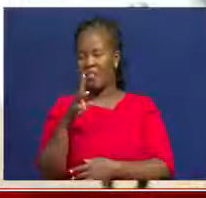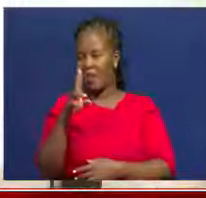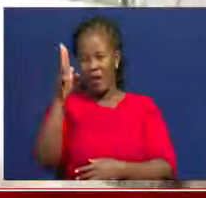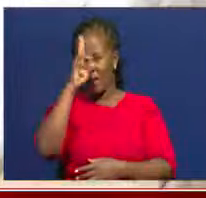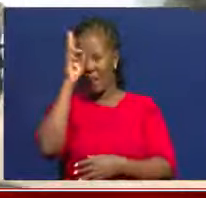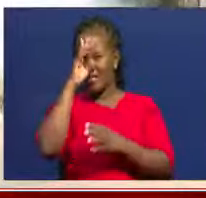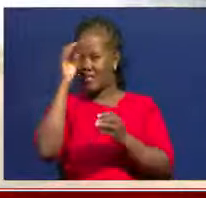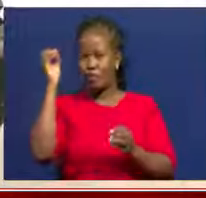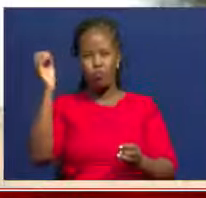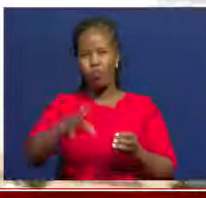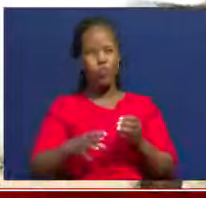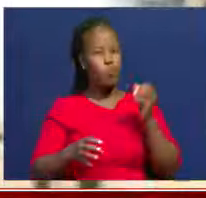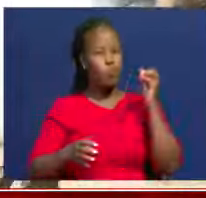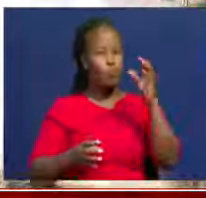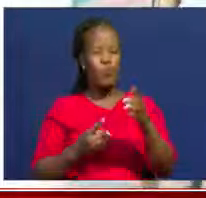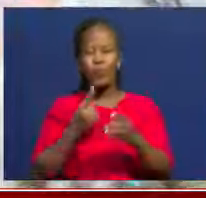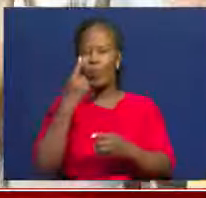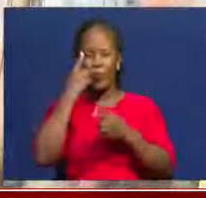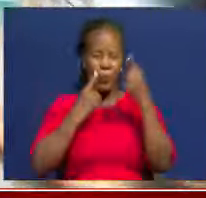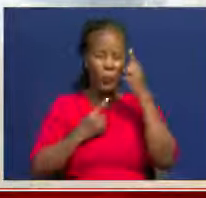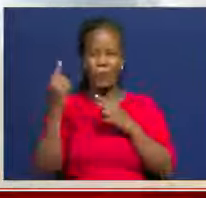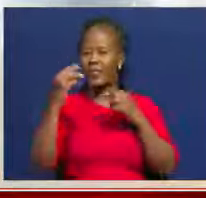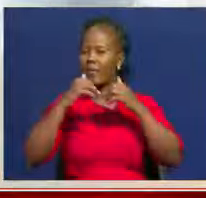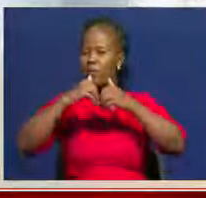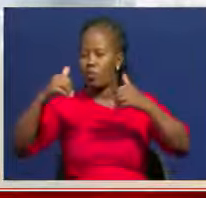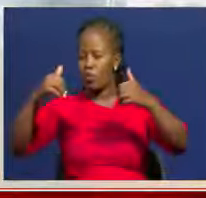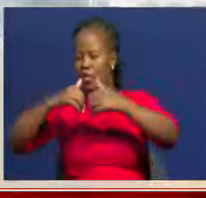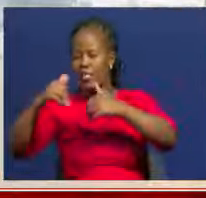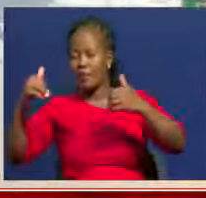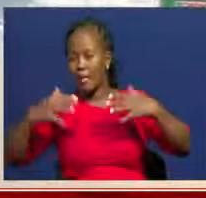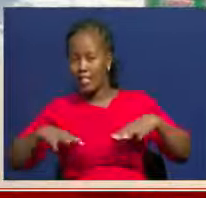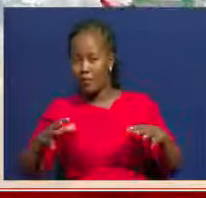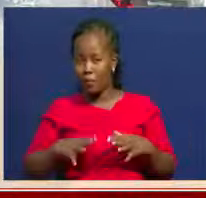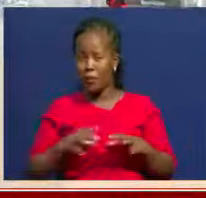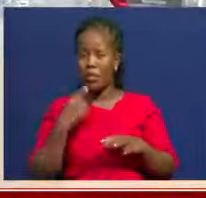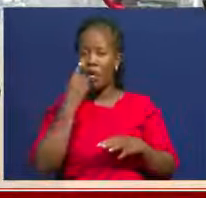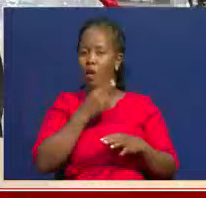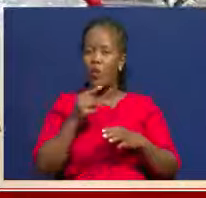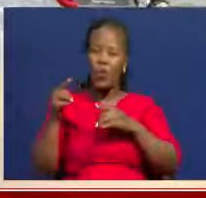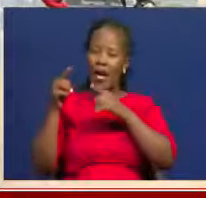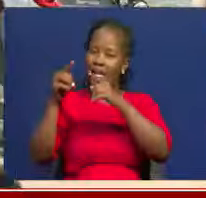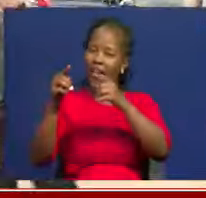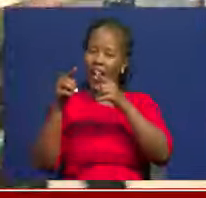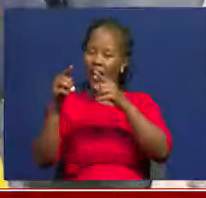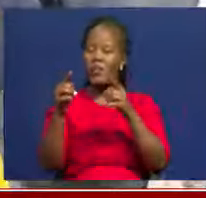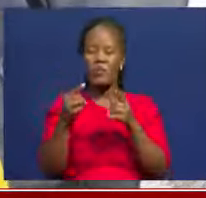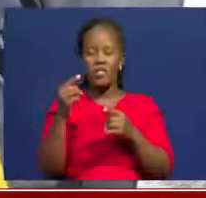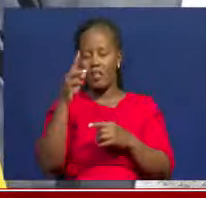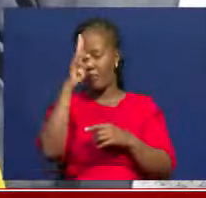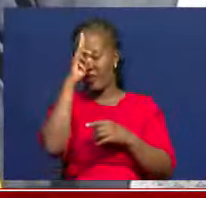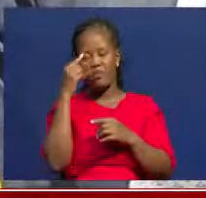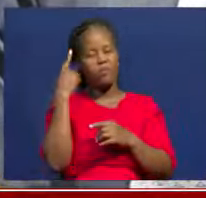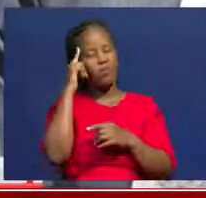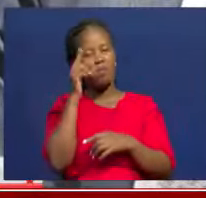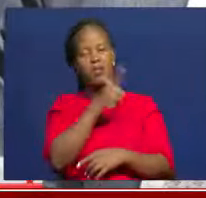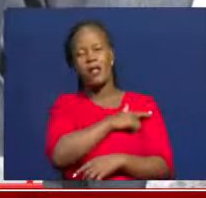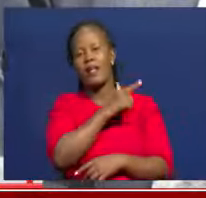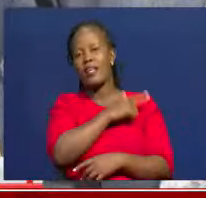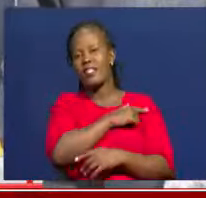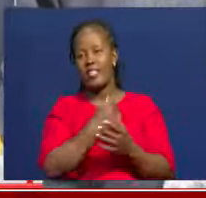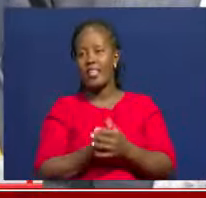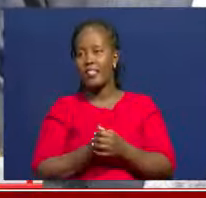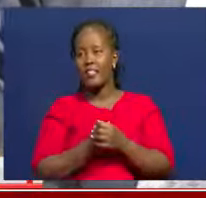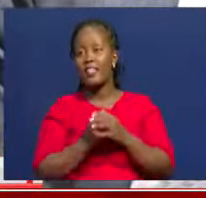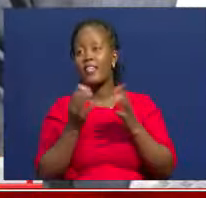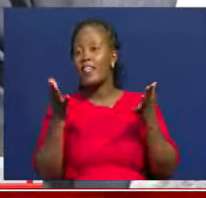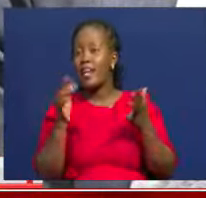police lobbed tear gas to disperse the angry demonstrators who are accusing the county security team of laxity. From what we've seen, it is no